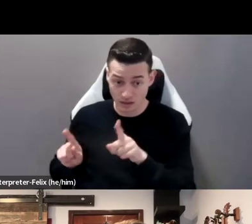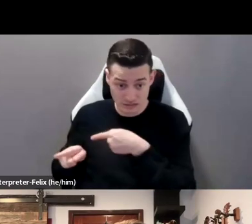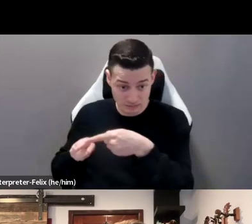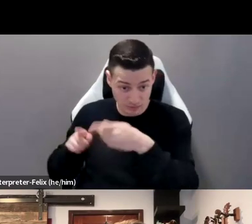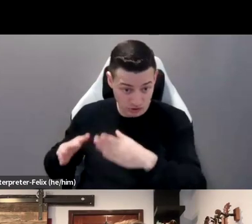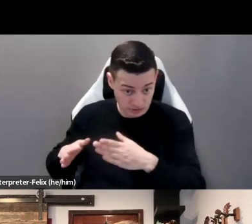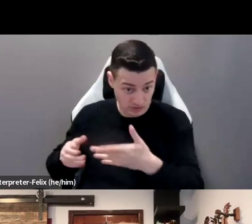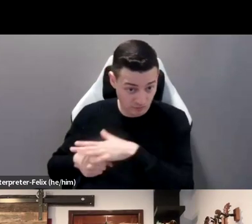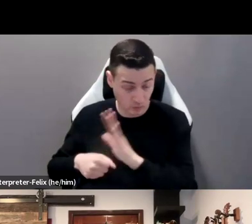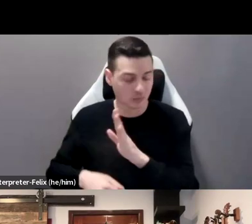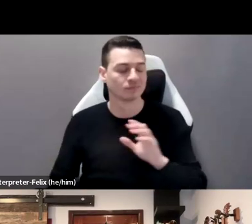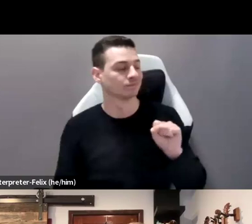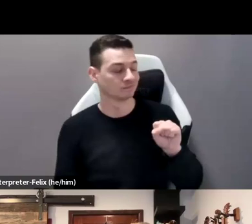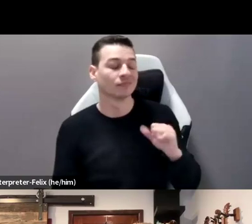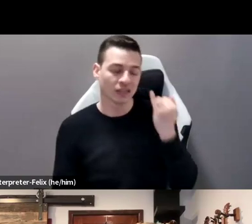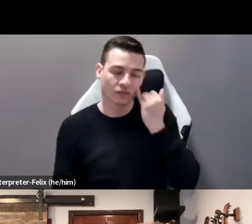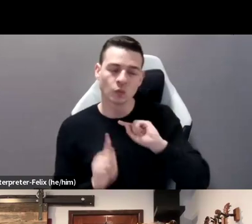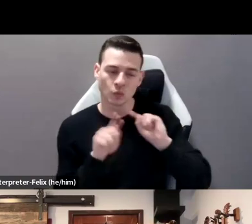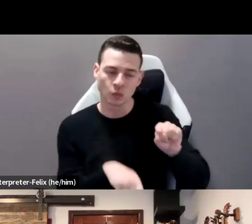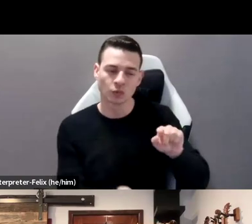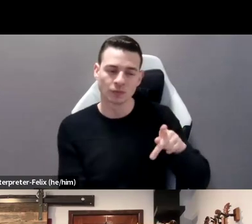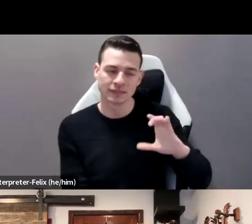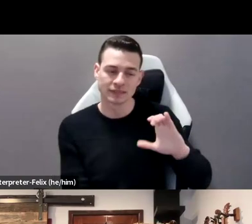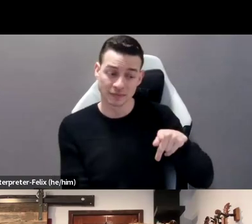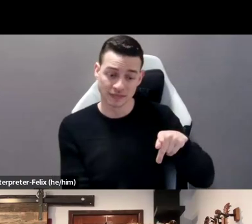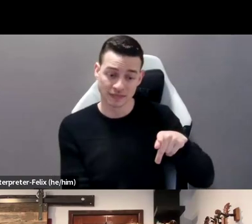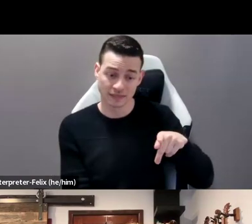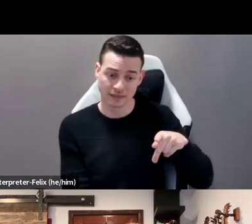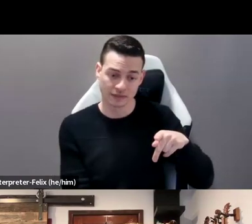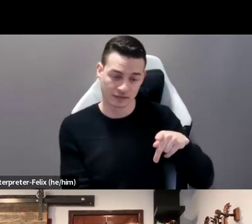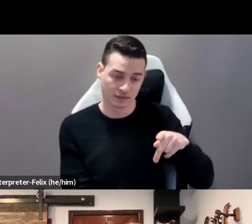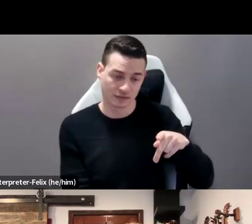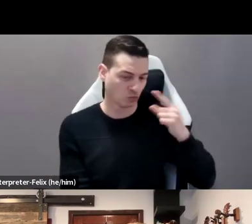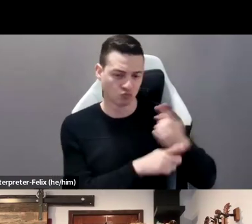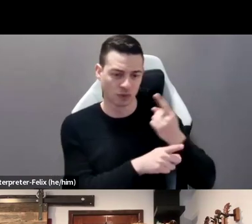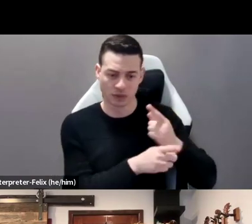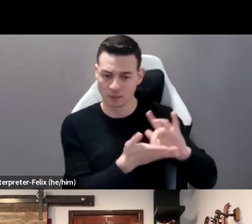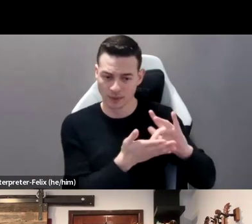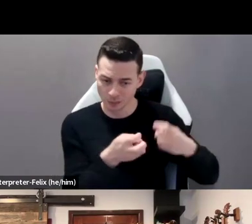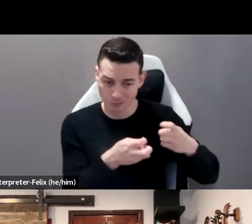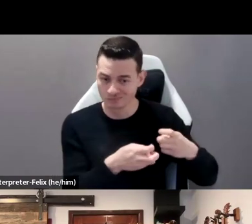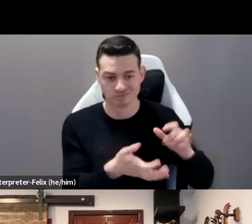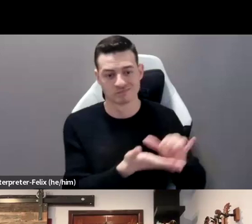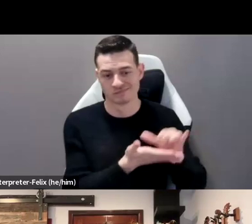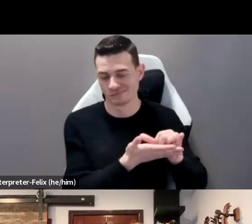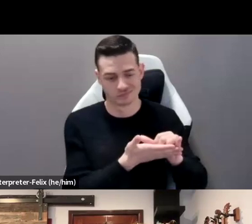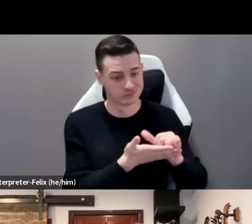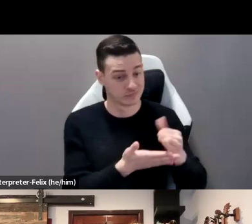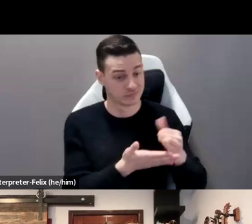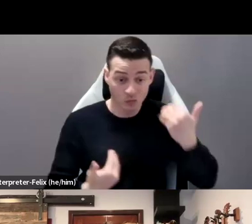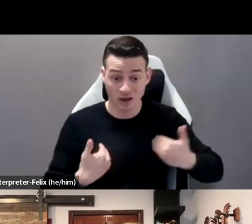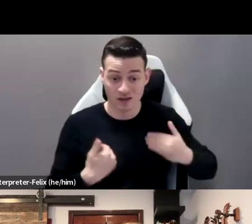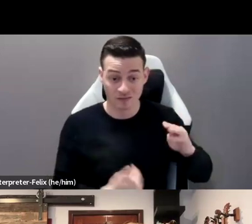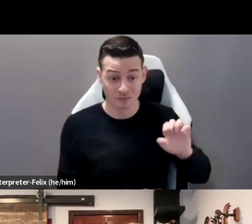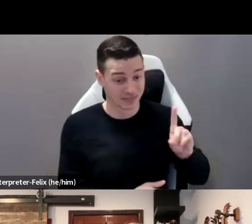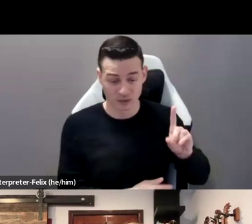the person who takes care of all of your medical problems, a little bit of everything, that is not going to be possible for Medicaid or Health First or